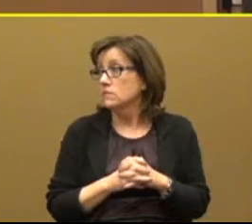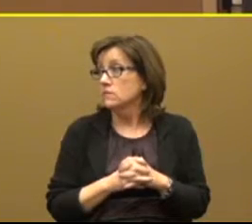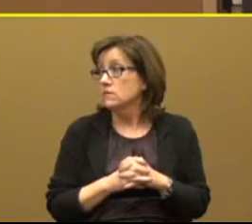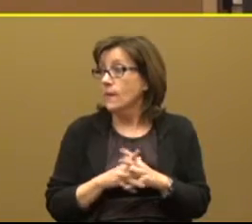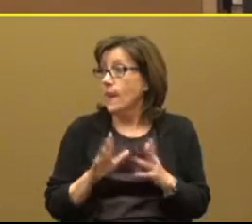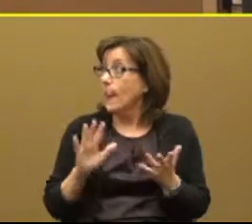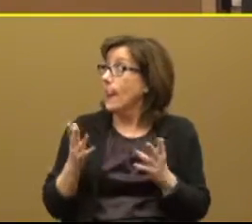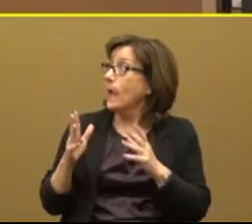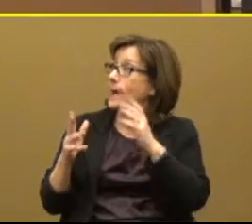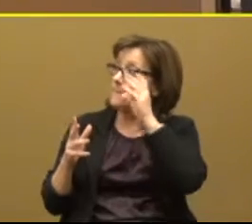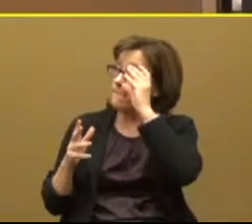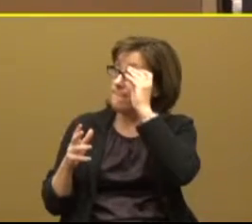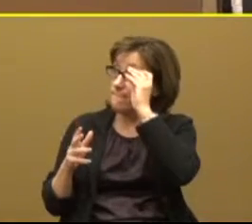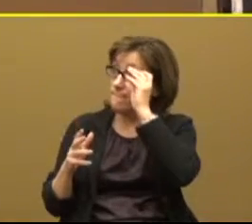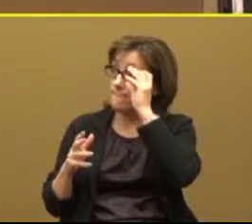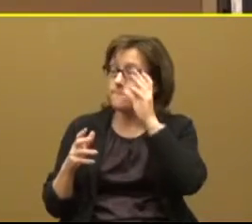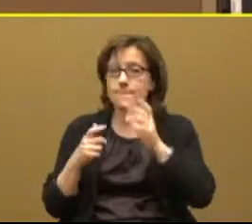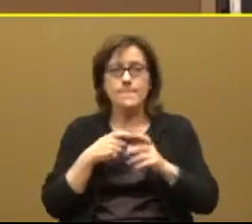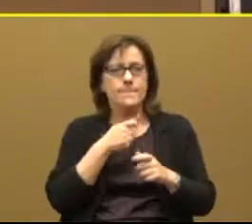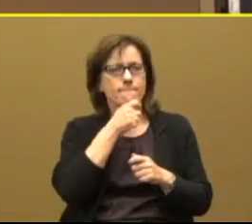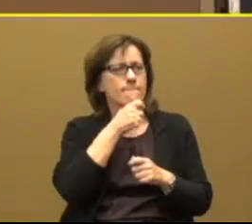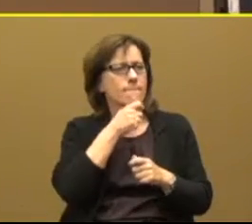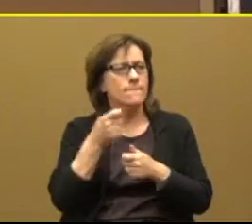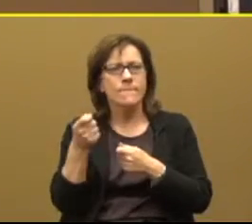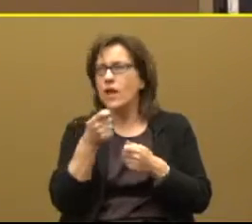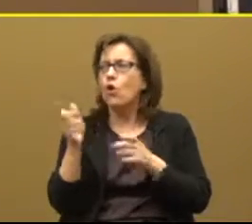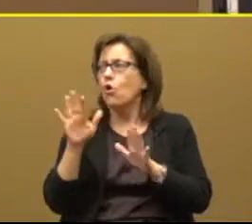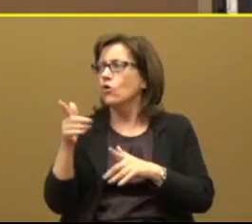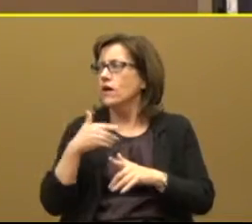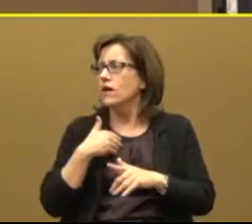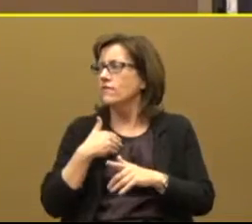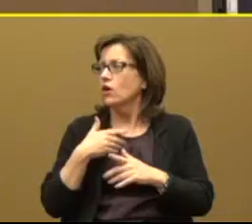You're attached. Nope. Never mind. Not, here you go.